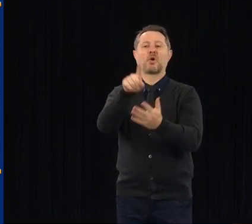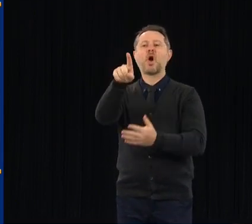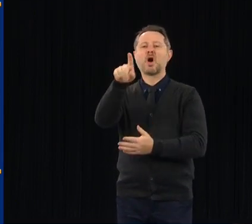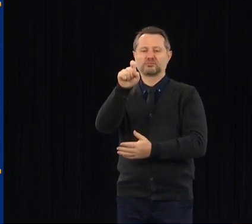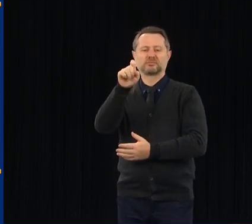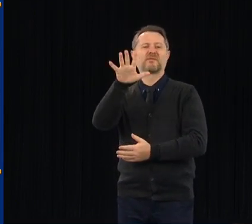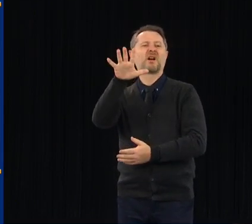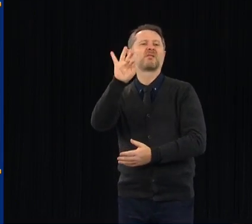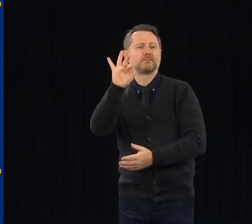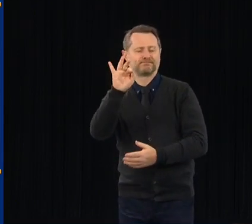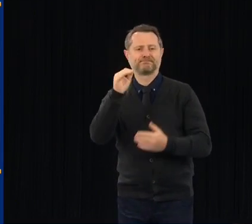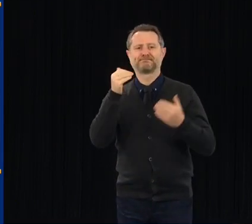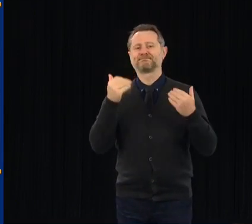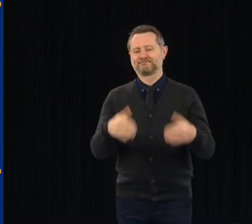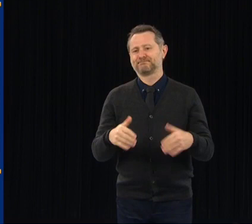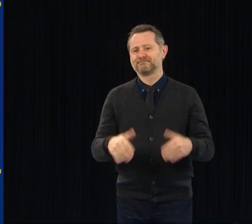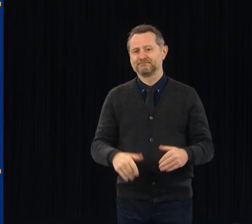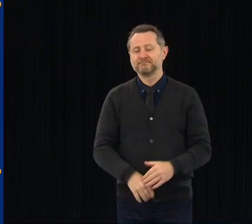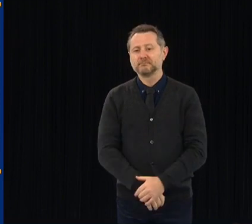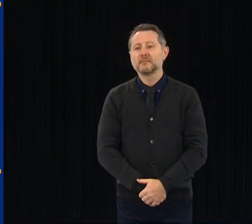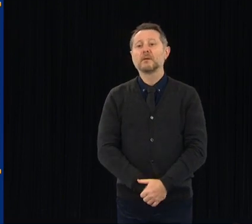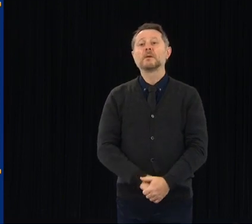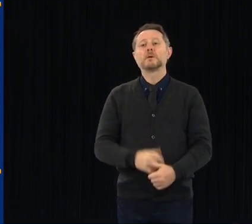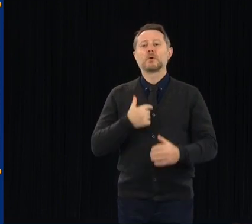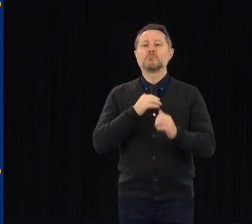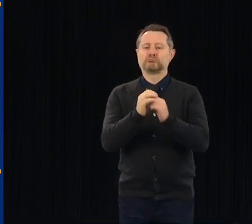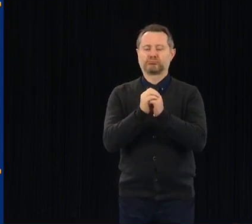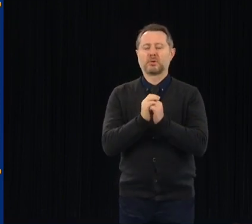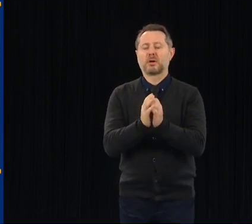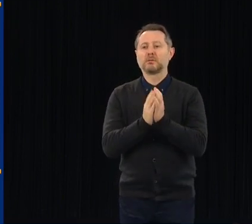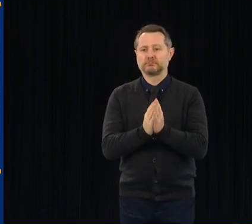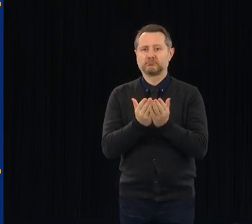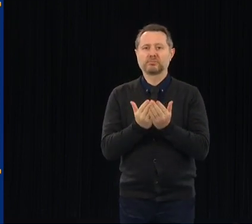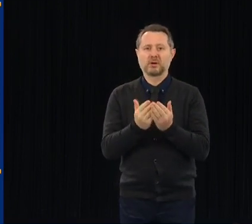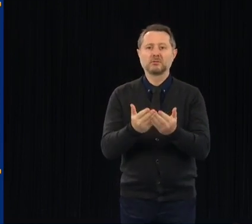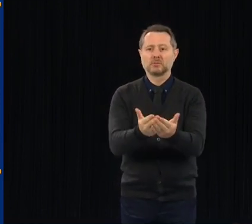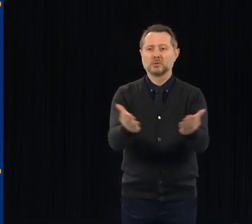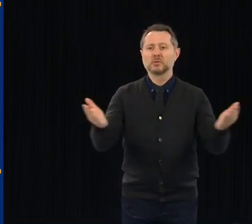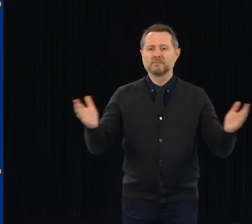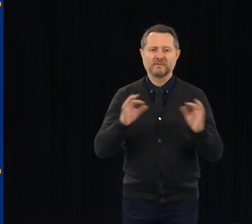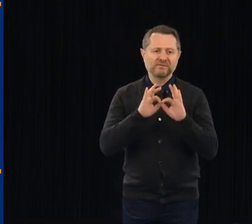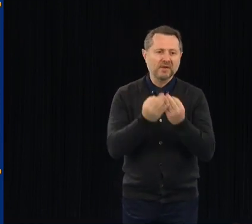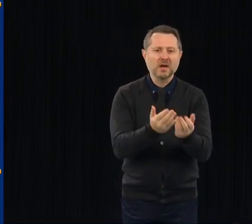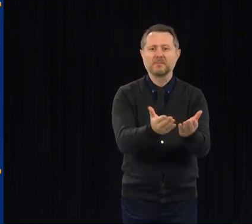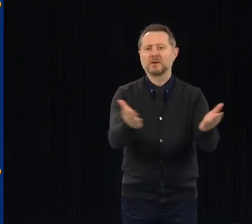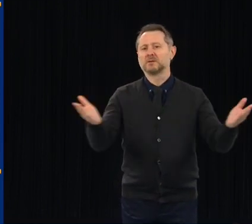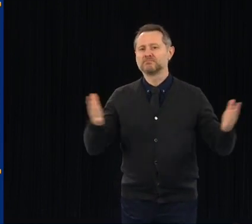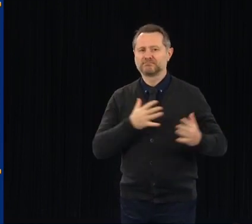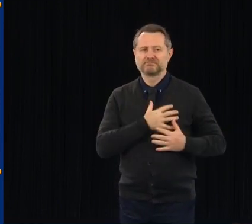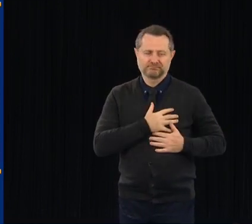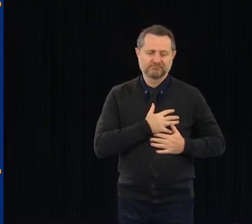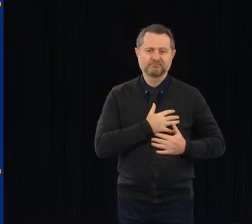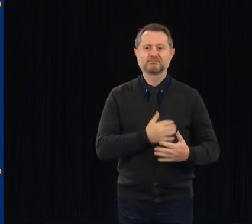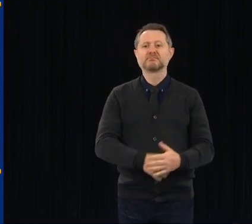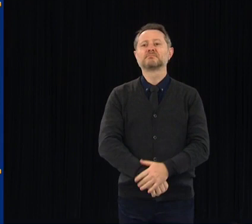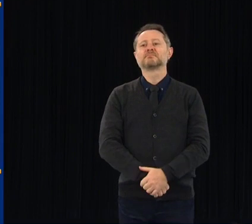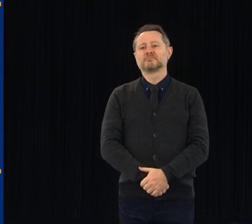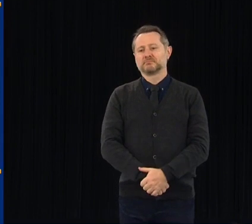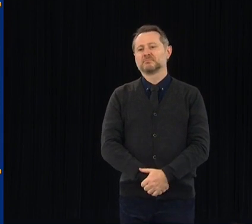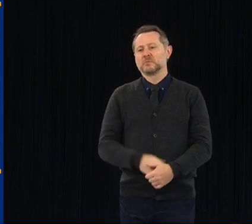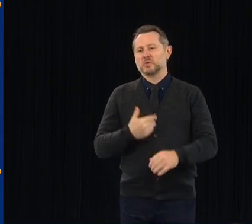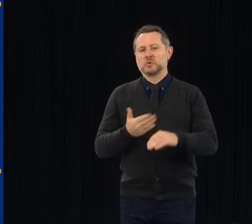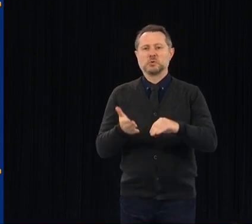44,159. And we pray for each and every one of them and their families. And that is up, and that is the worst